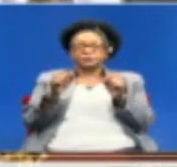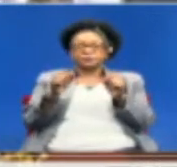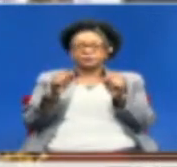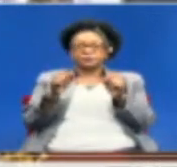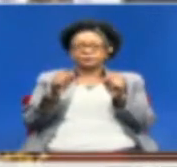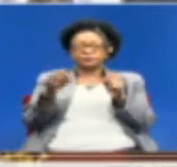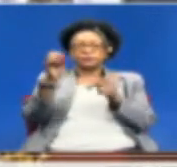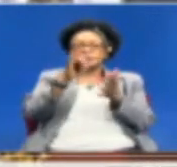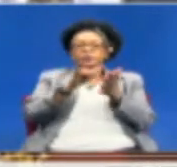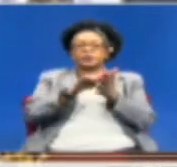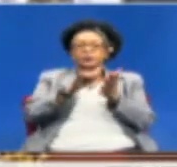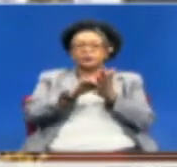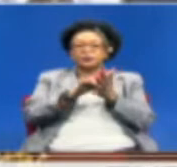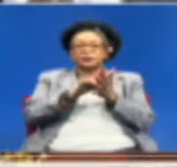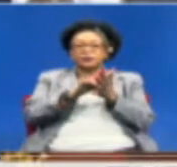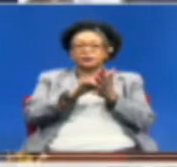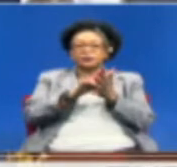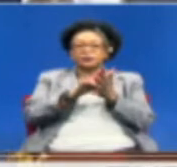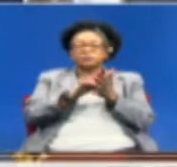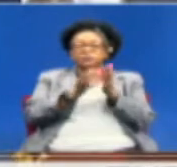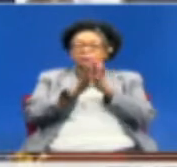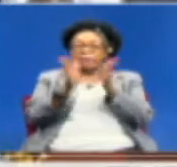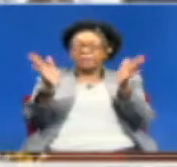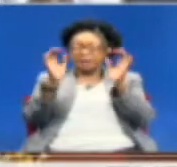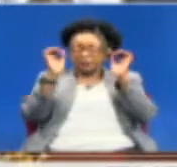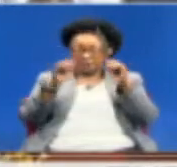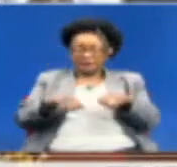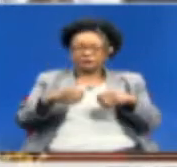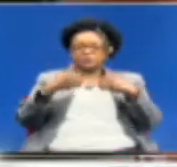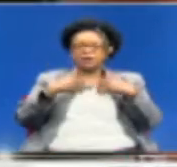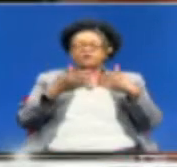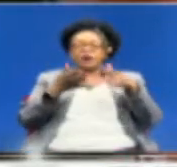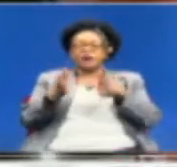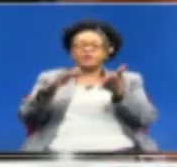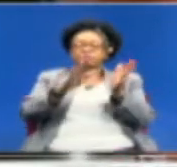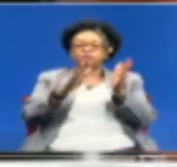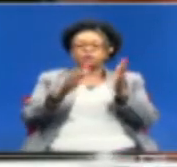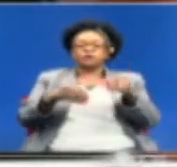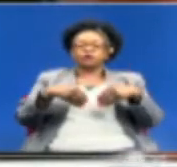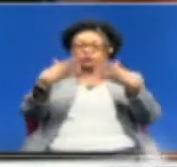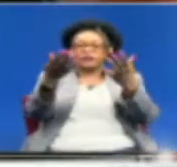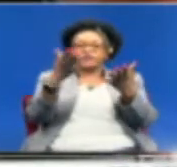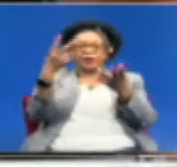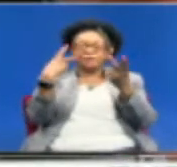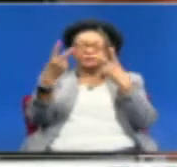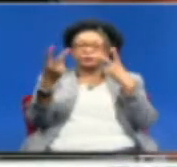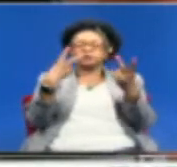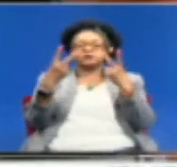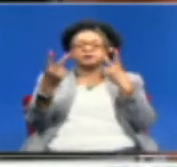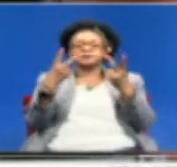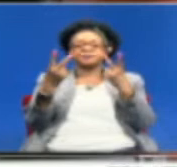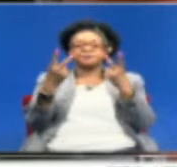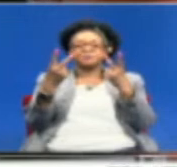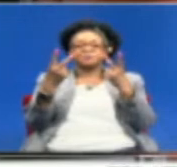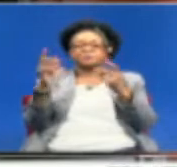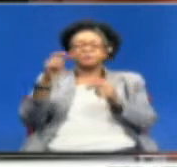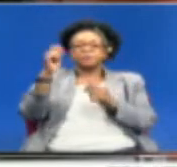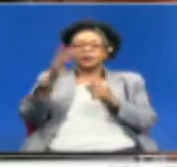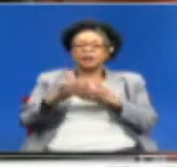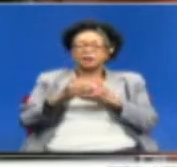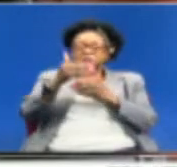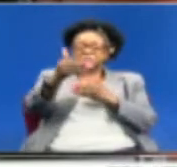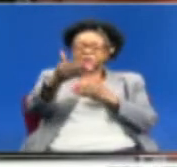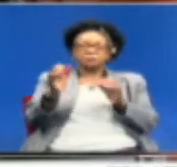so that the public can get an avenue to air their views. Na Kenya haiwezi kusonga mbele ikiwa